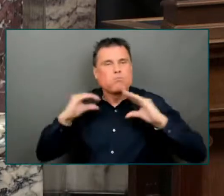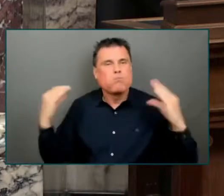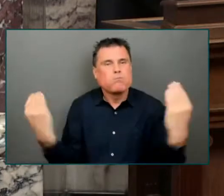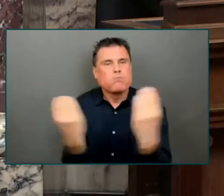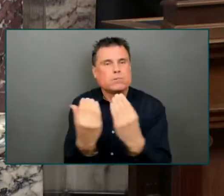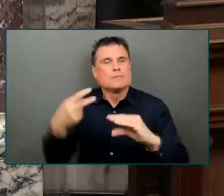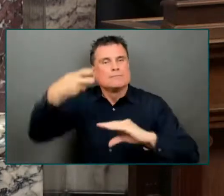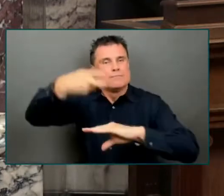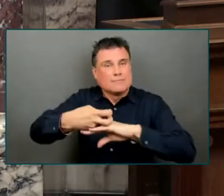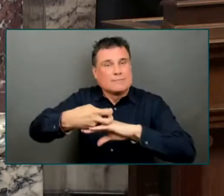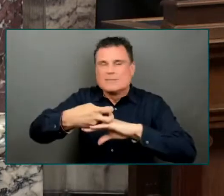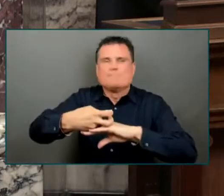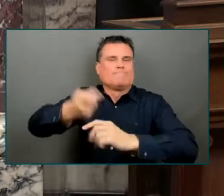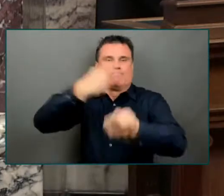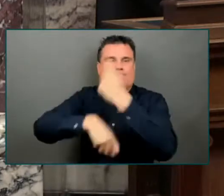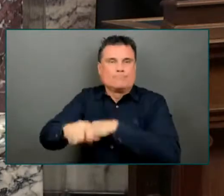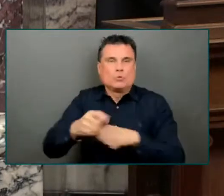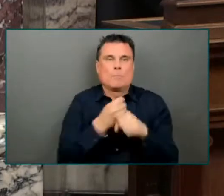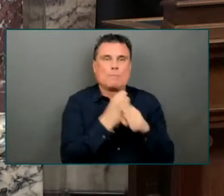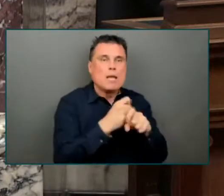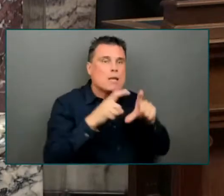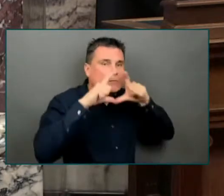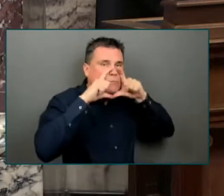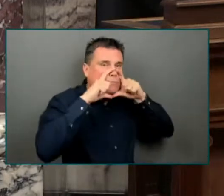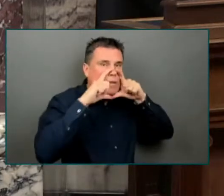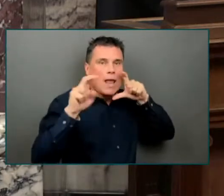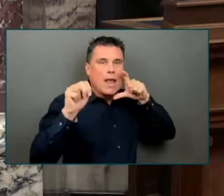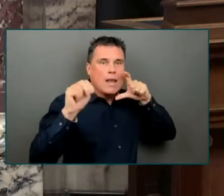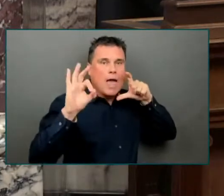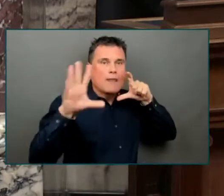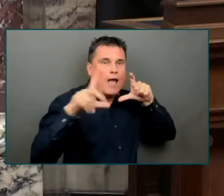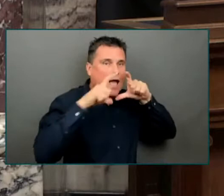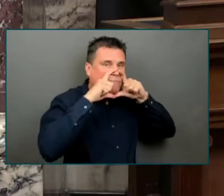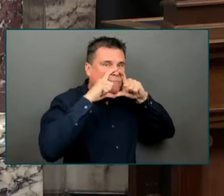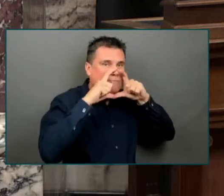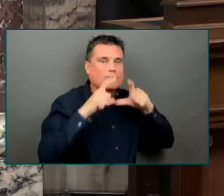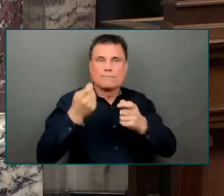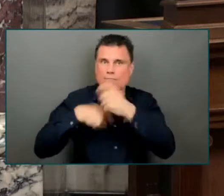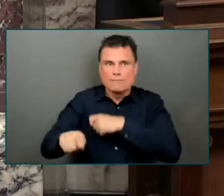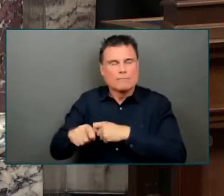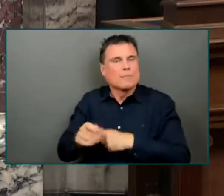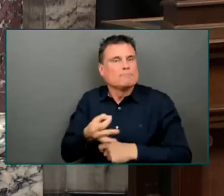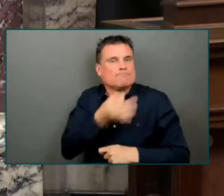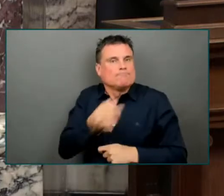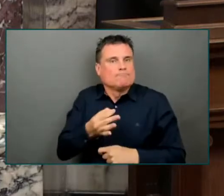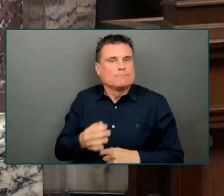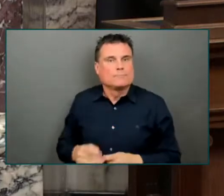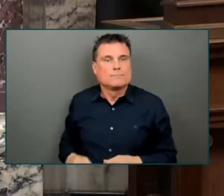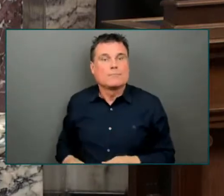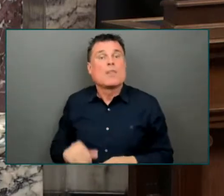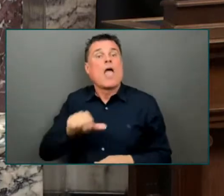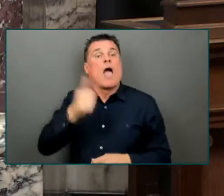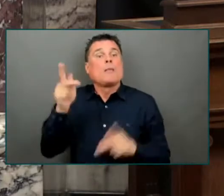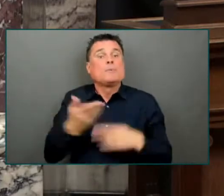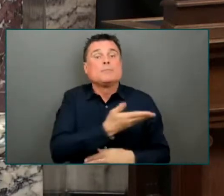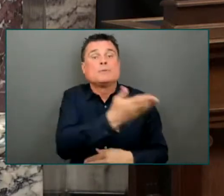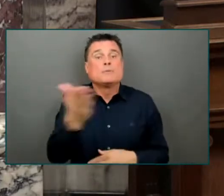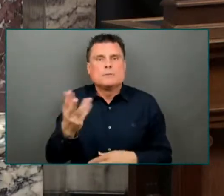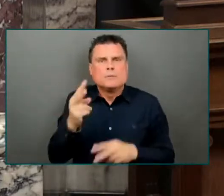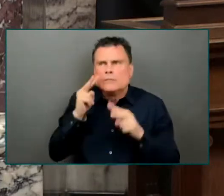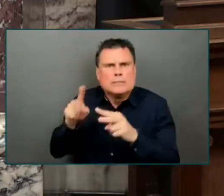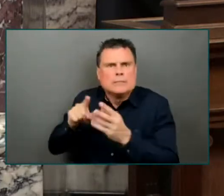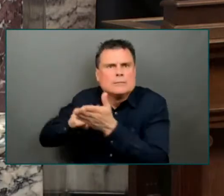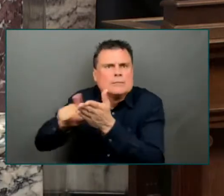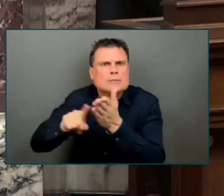neighbors, delivered supplies, or put their hands together to keep the 7 p.m. cheer alive. And it's thanks